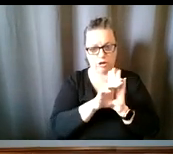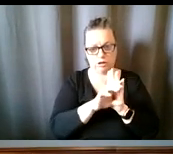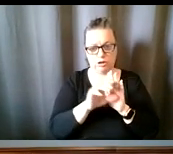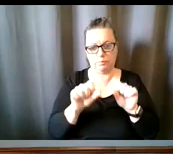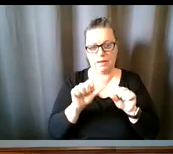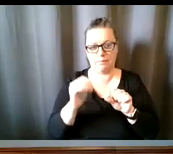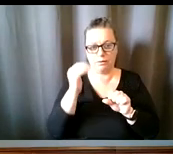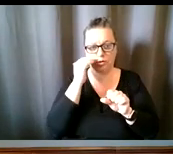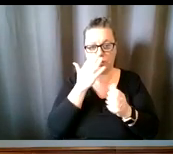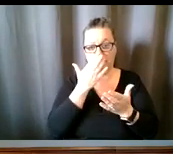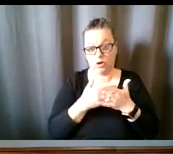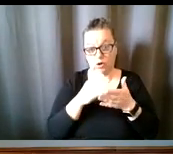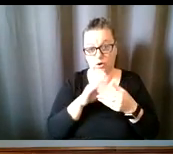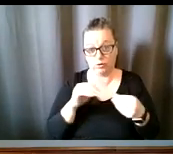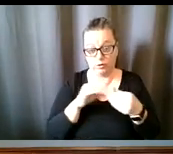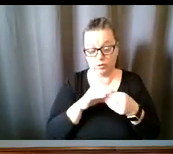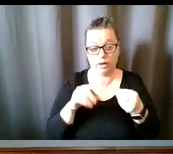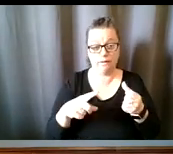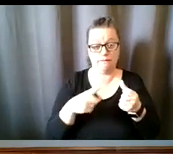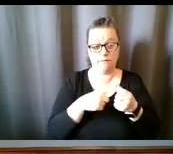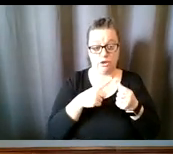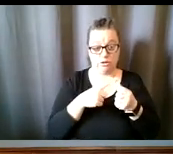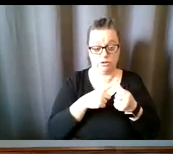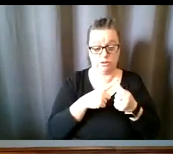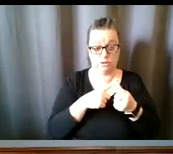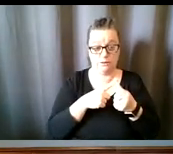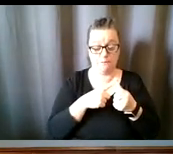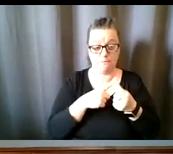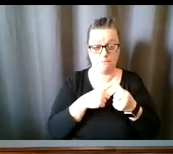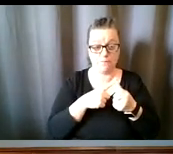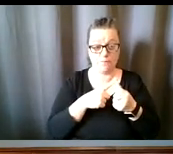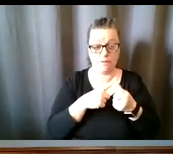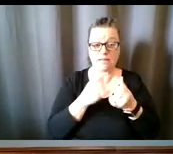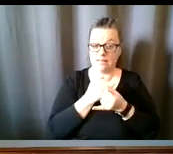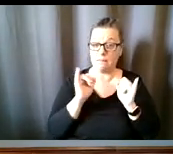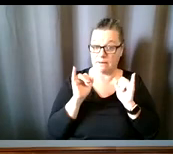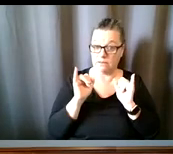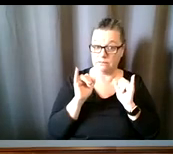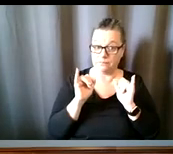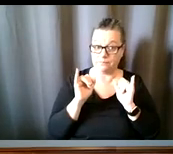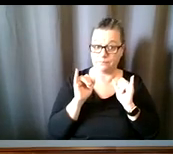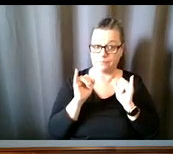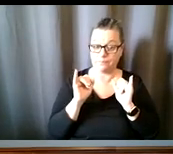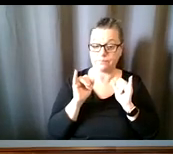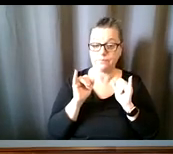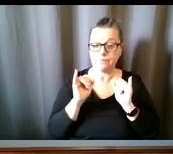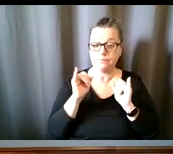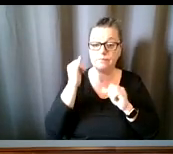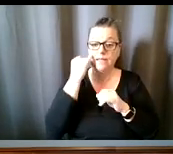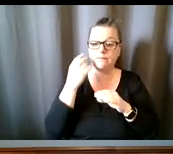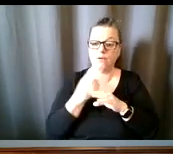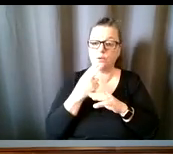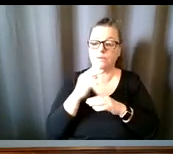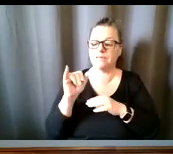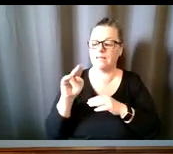you have a good story. The first is that it is independent. If you use this INVEST formula,